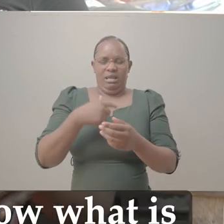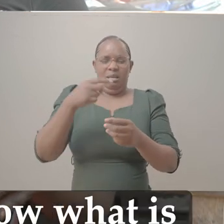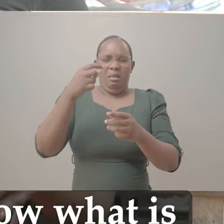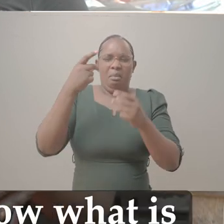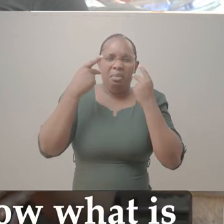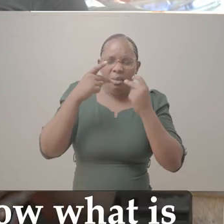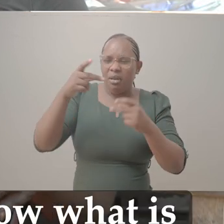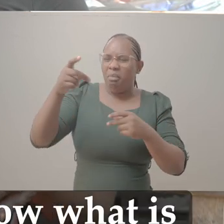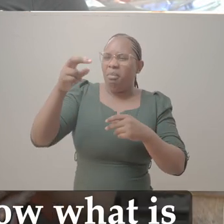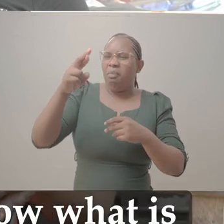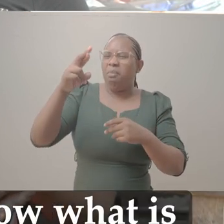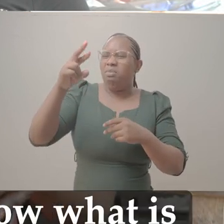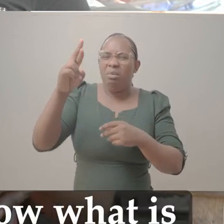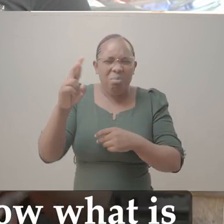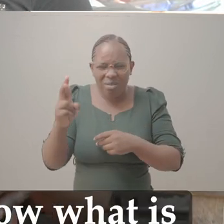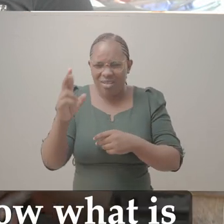public procurement.